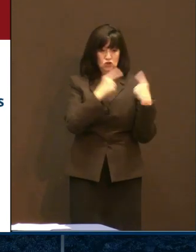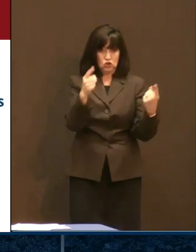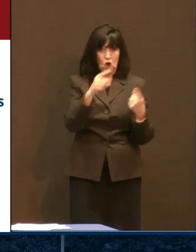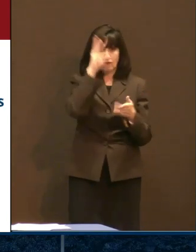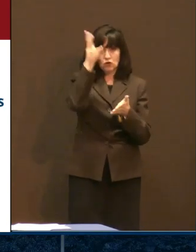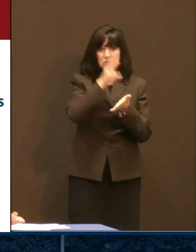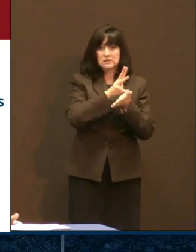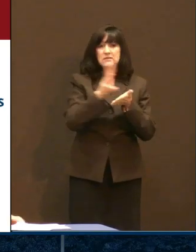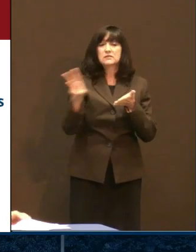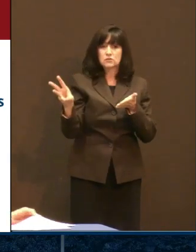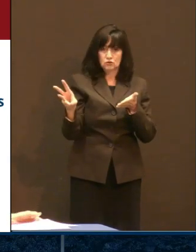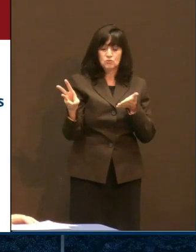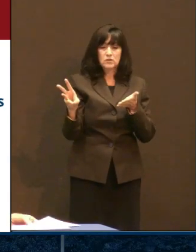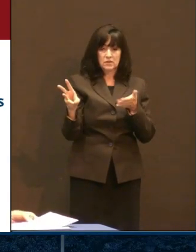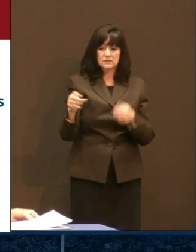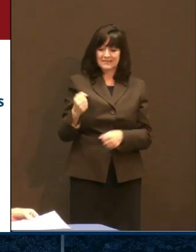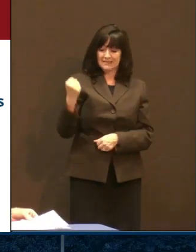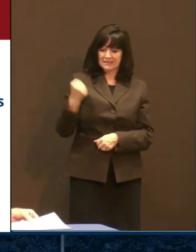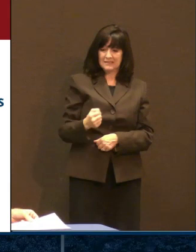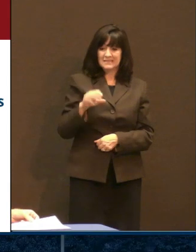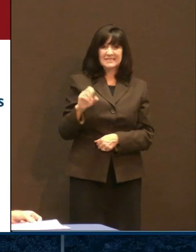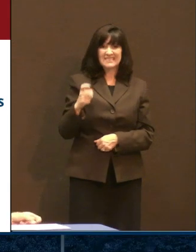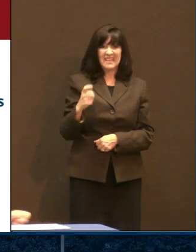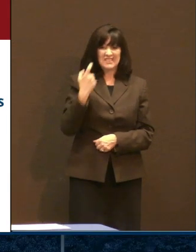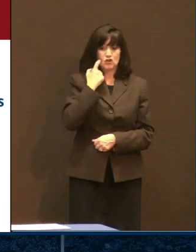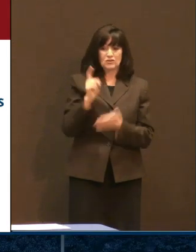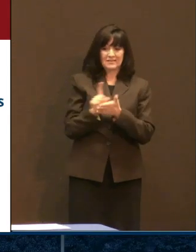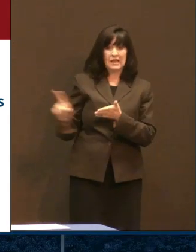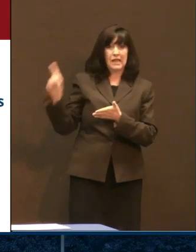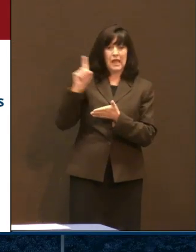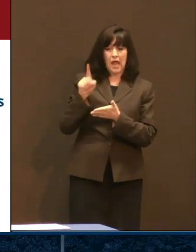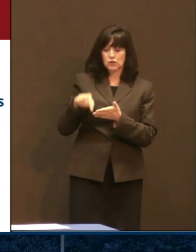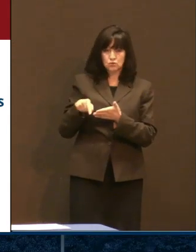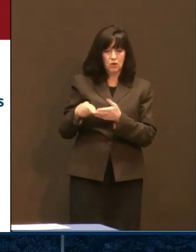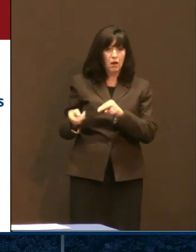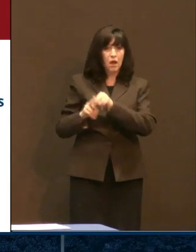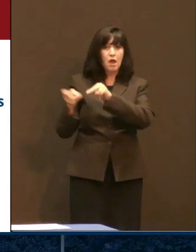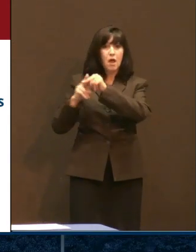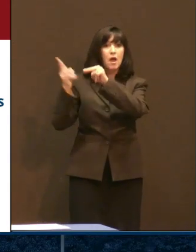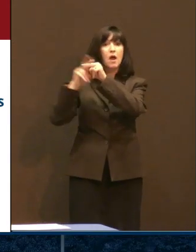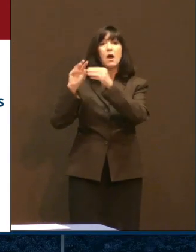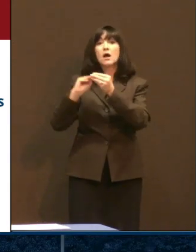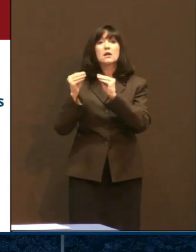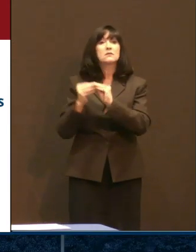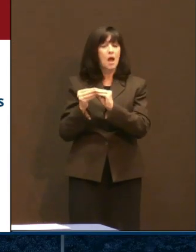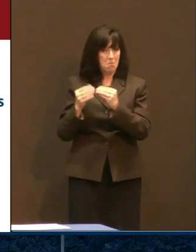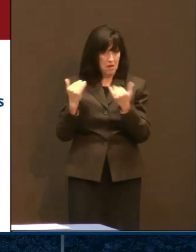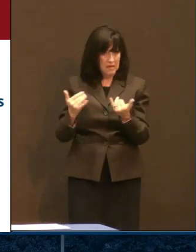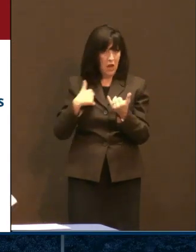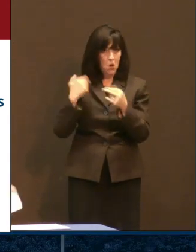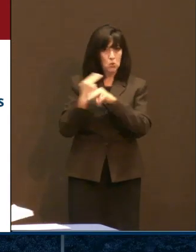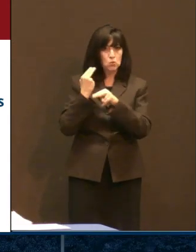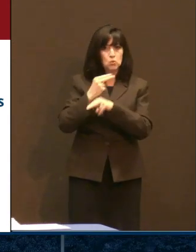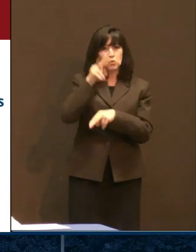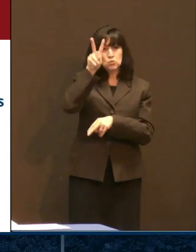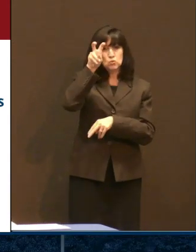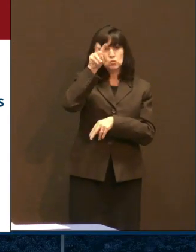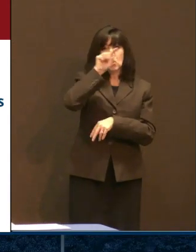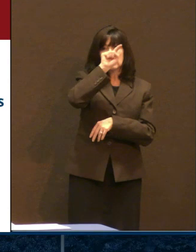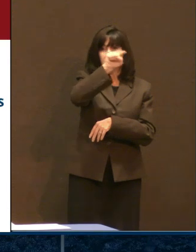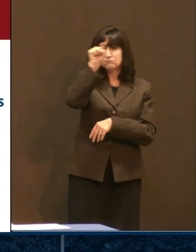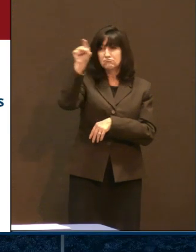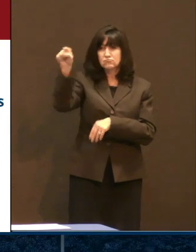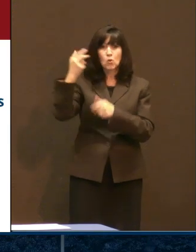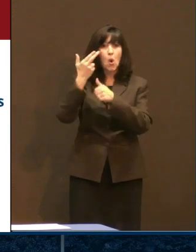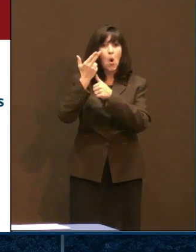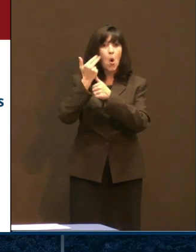different levels. Sussex County went in overdrive last week, brought 2 more hotels online, and really, as public health is